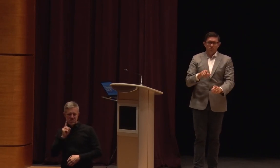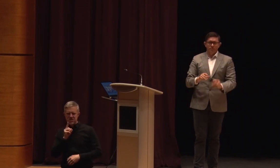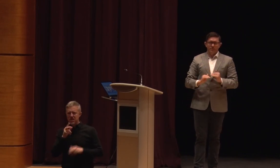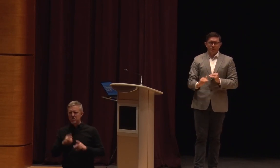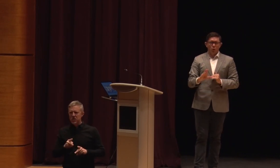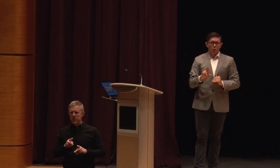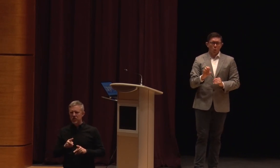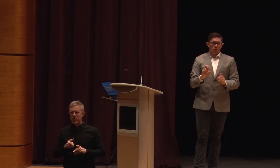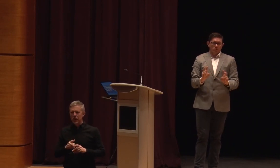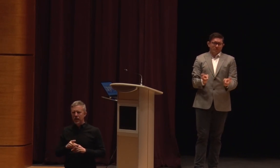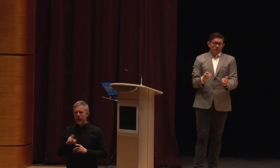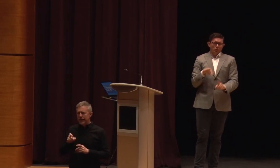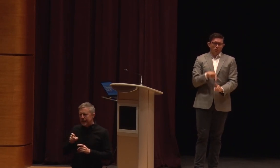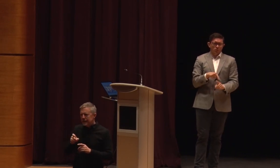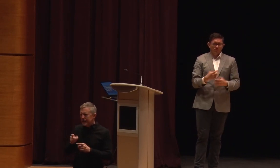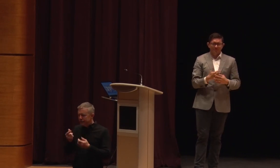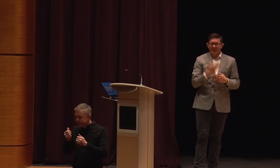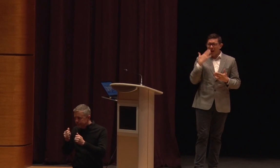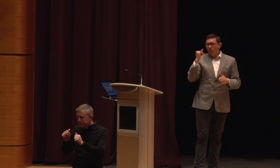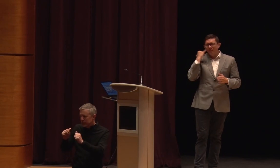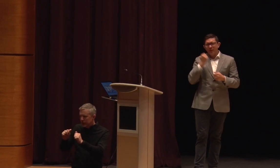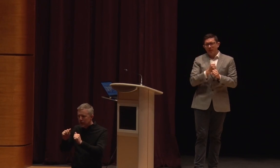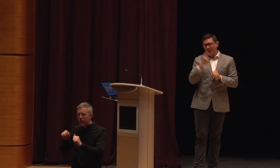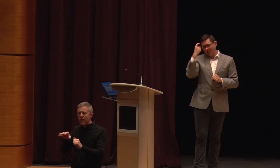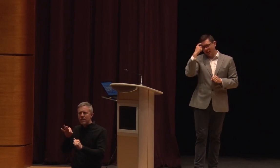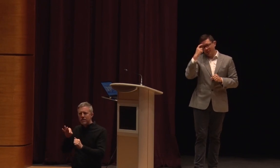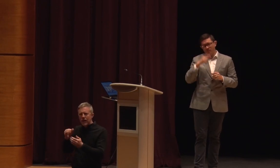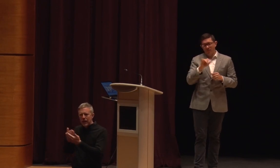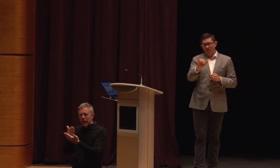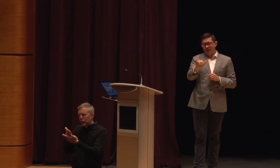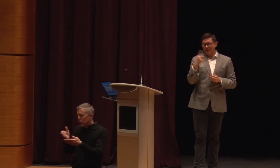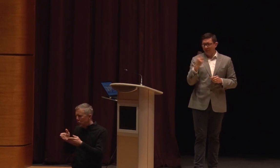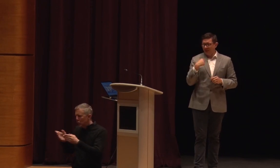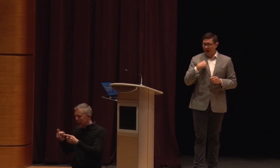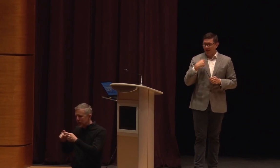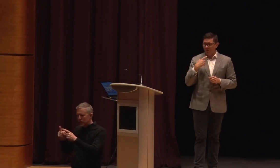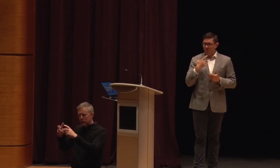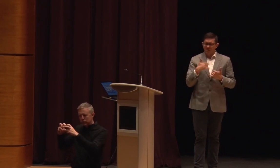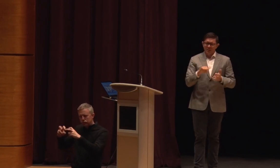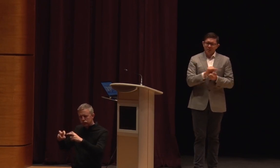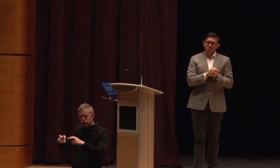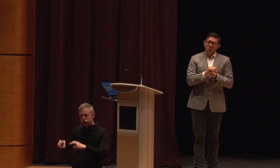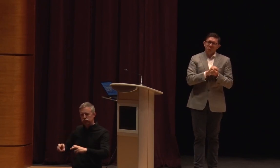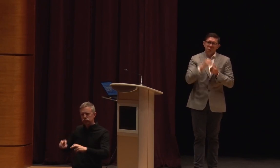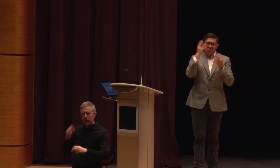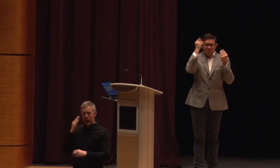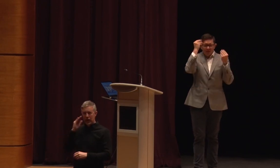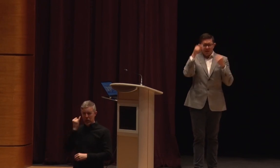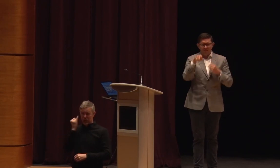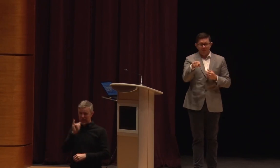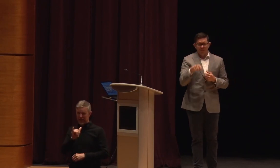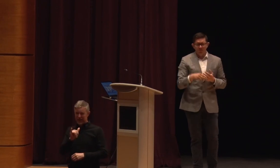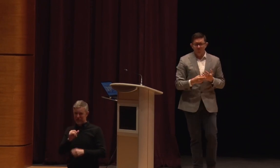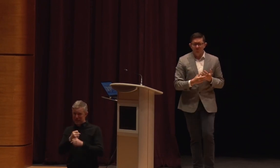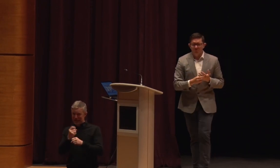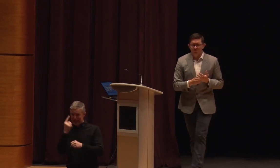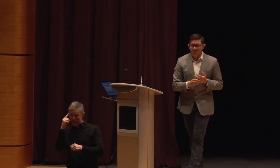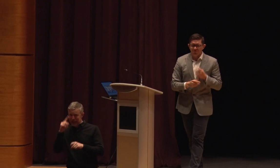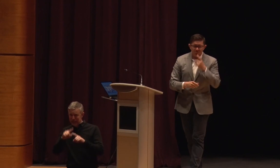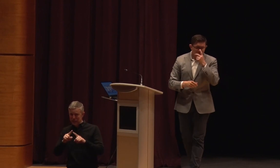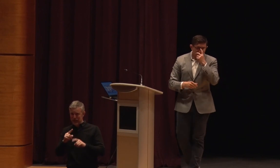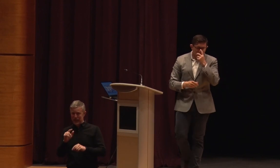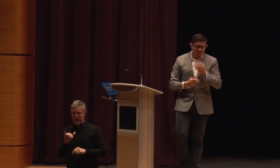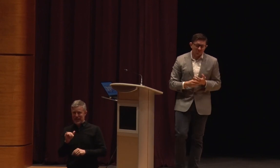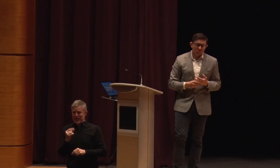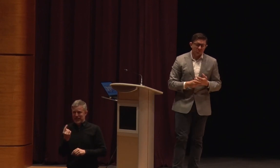back and just work through until you get down to that core issue. I don't know if that makes sense, but that is something that still kind of plagues